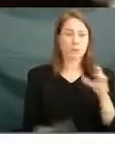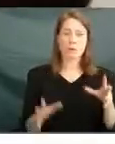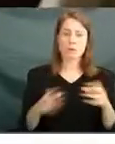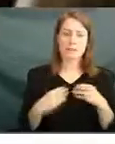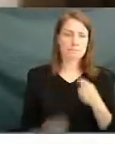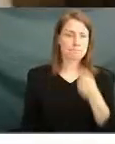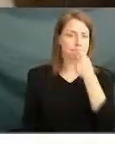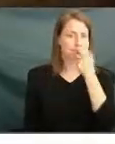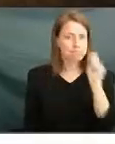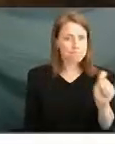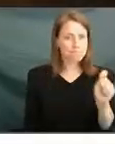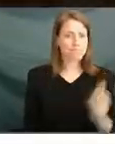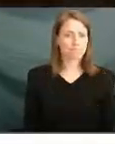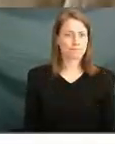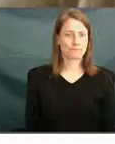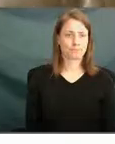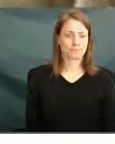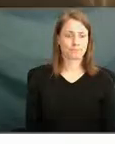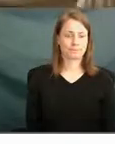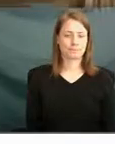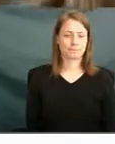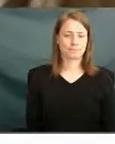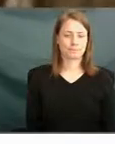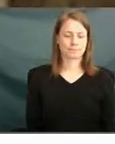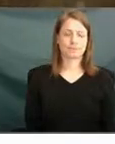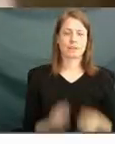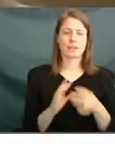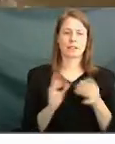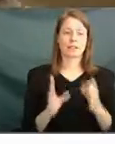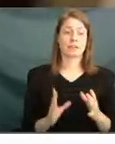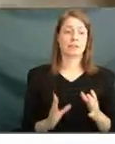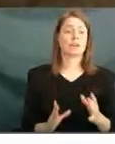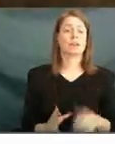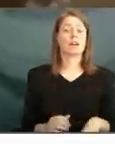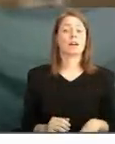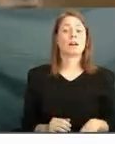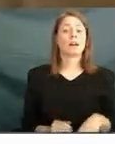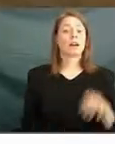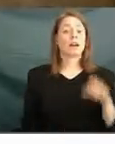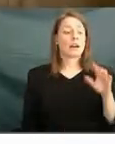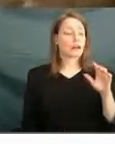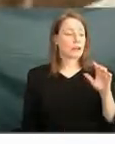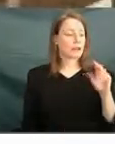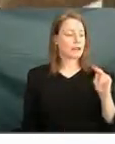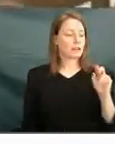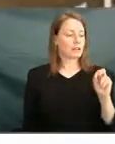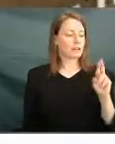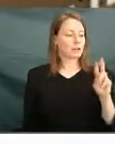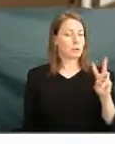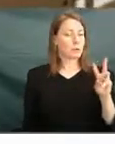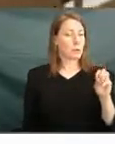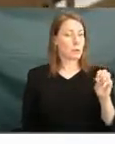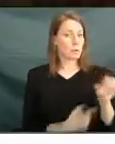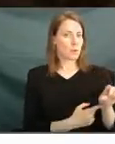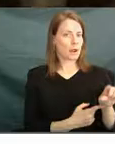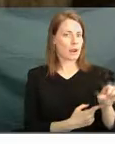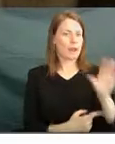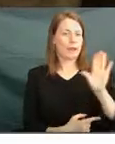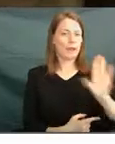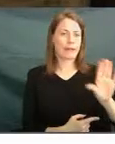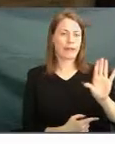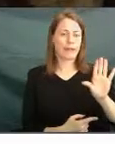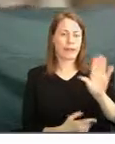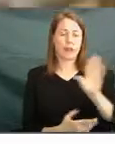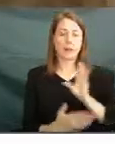Unlike many interventions, Norway's anti-bullying programs stem from decades of research. The Zero program was developed by